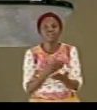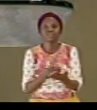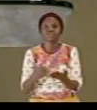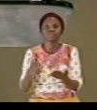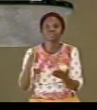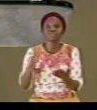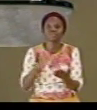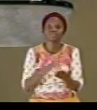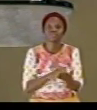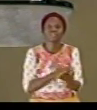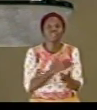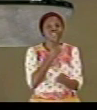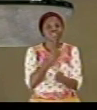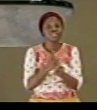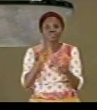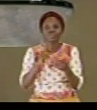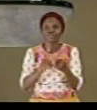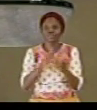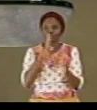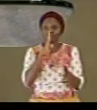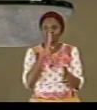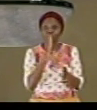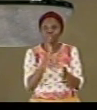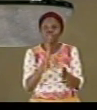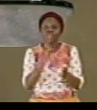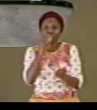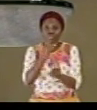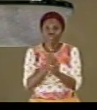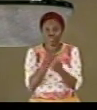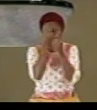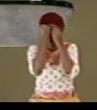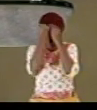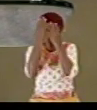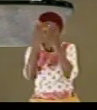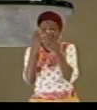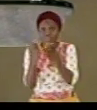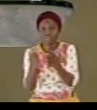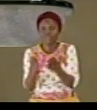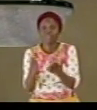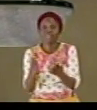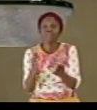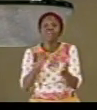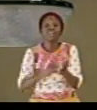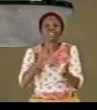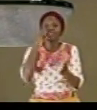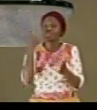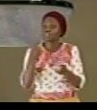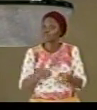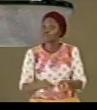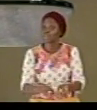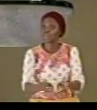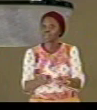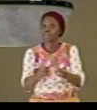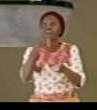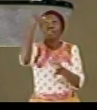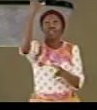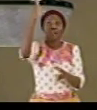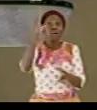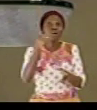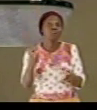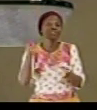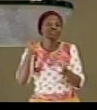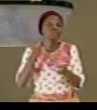Just obey, just obey. 'Tis the way,